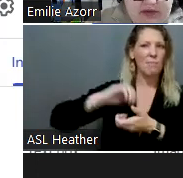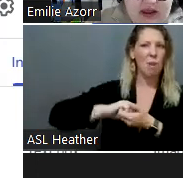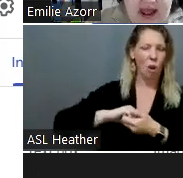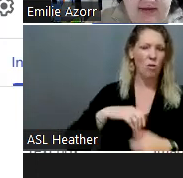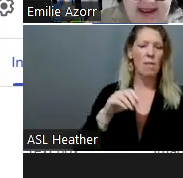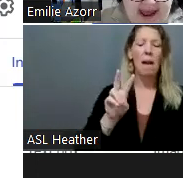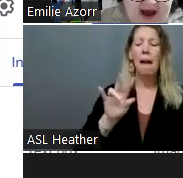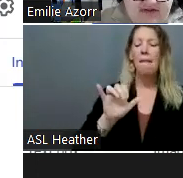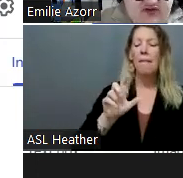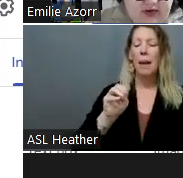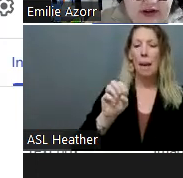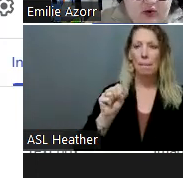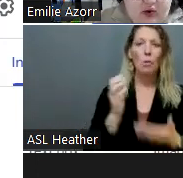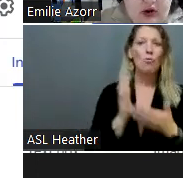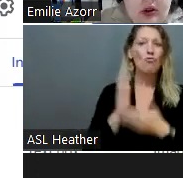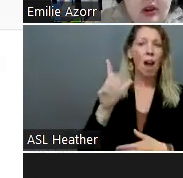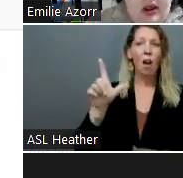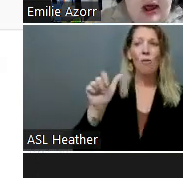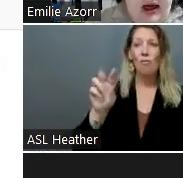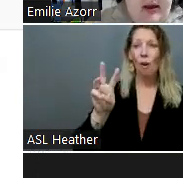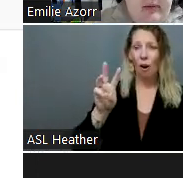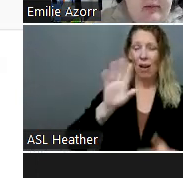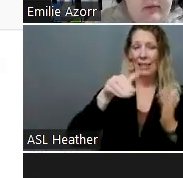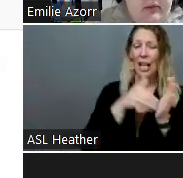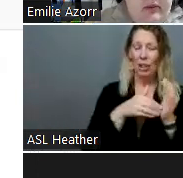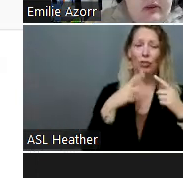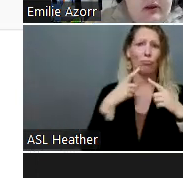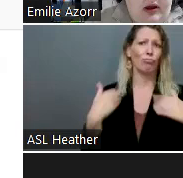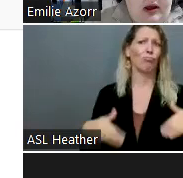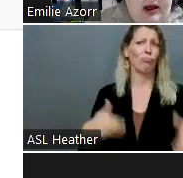Center, and they have this really cool